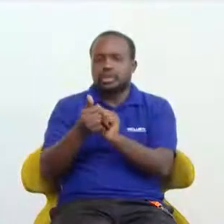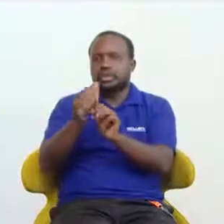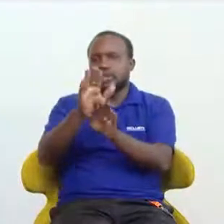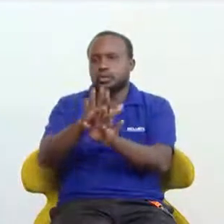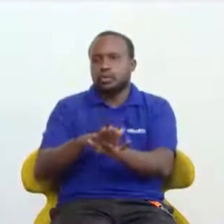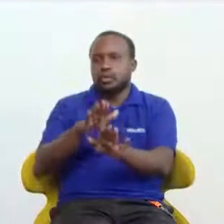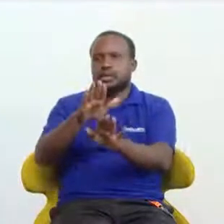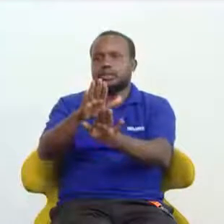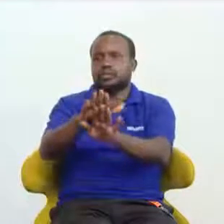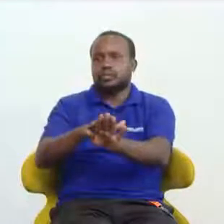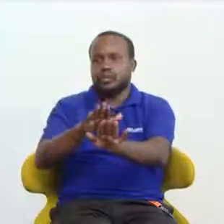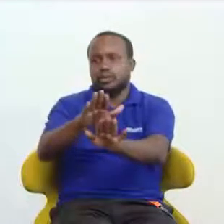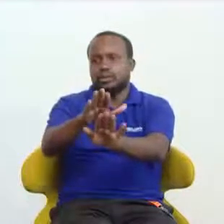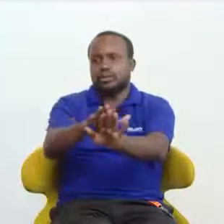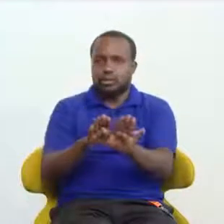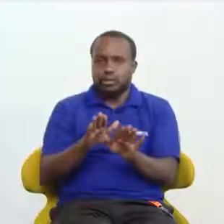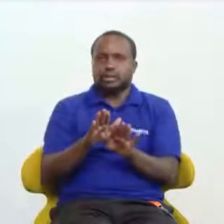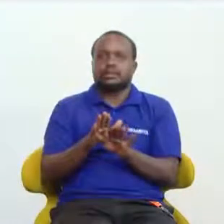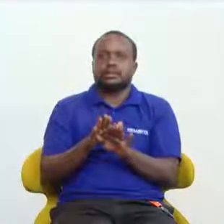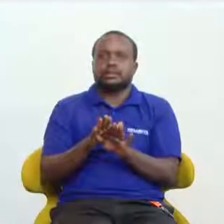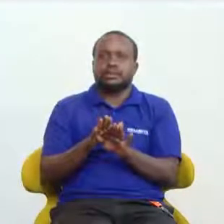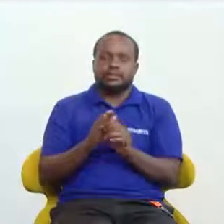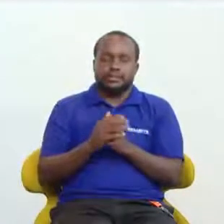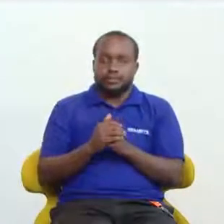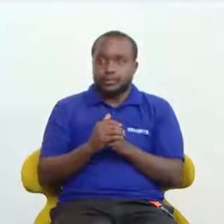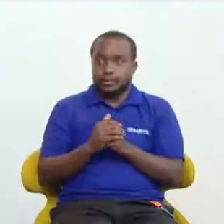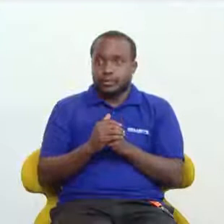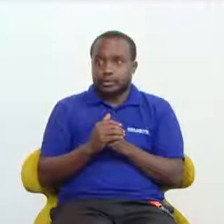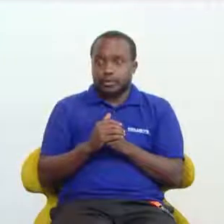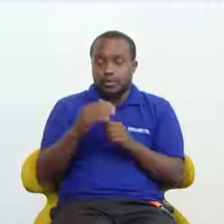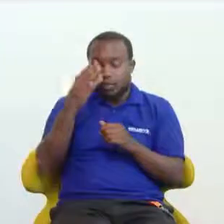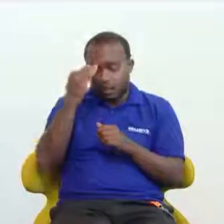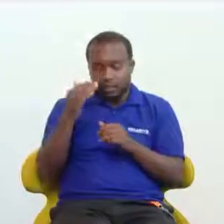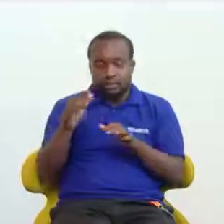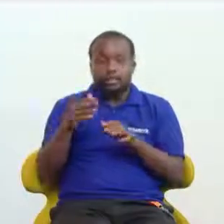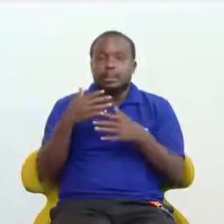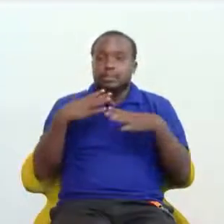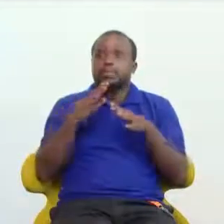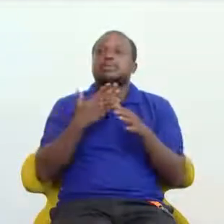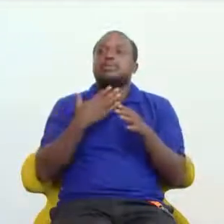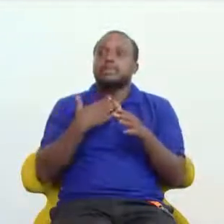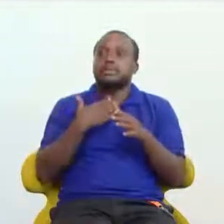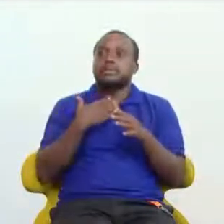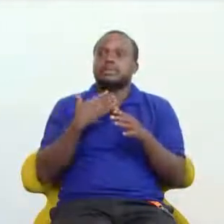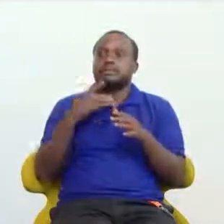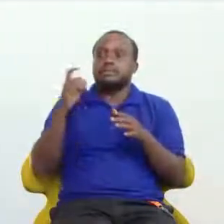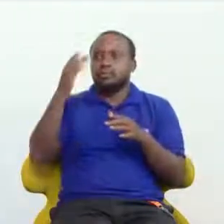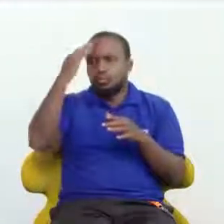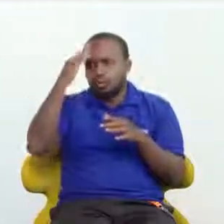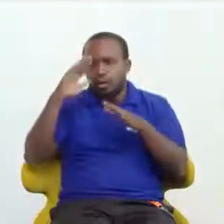thoughtful, not slow, but in a thoughtful manner. Because then people will have a chance to really take advantage of it.